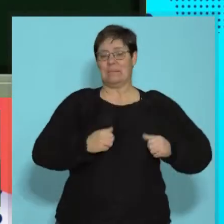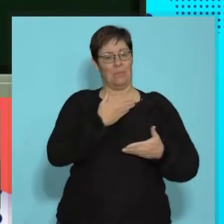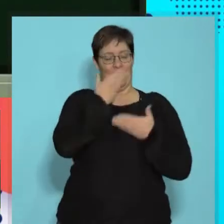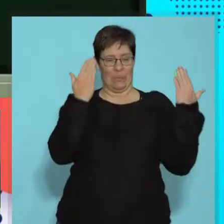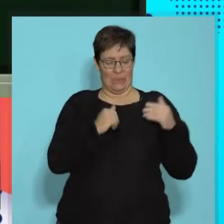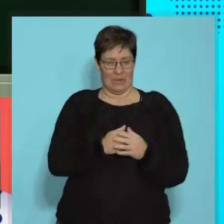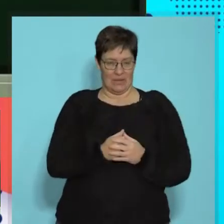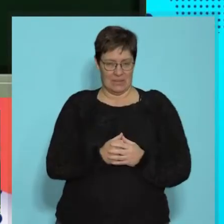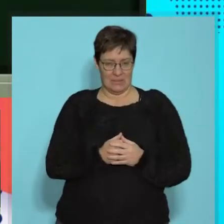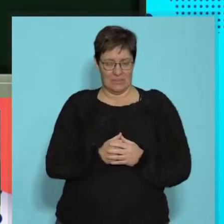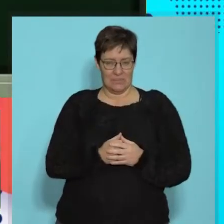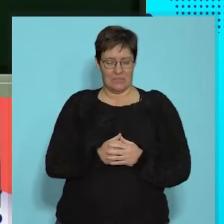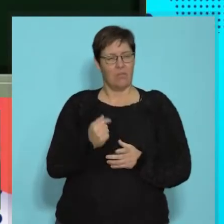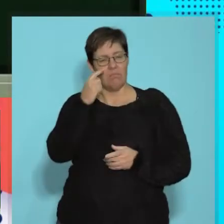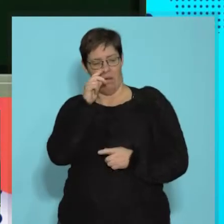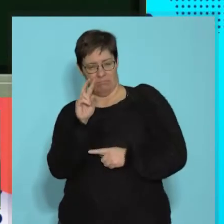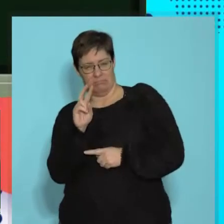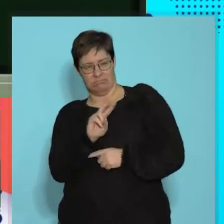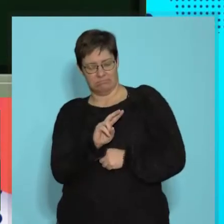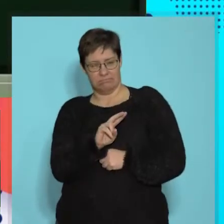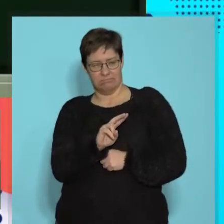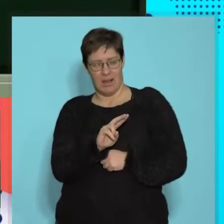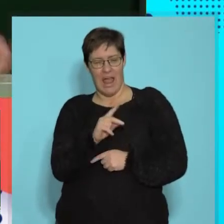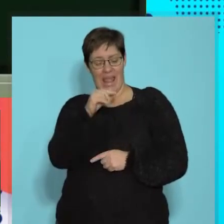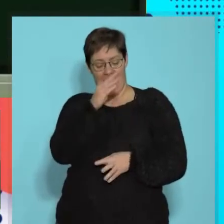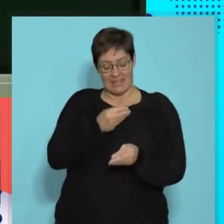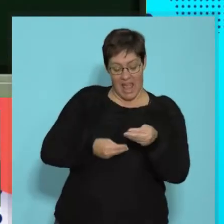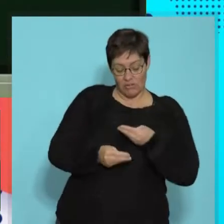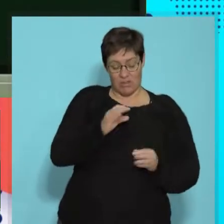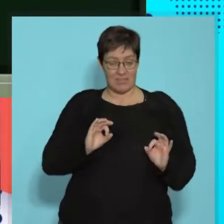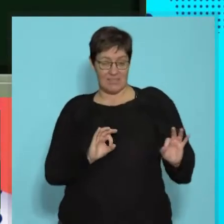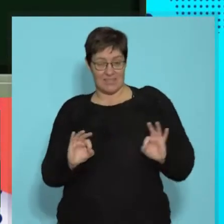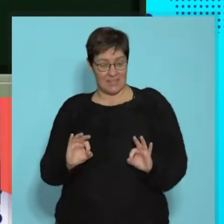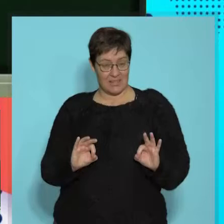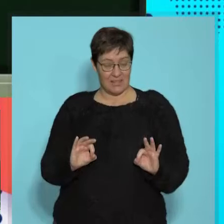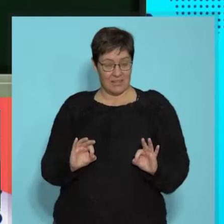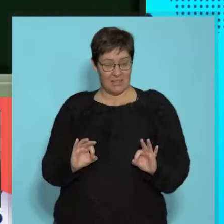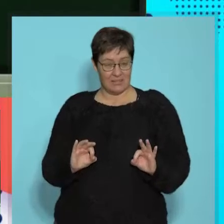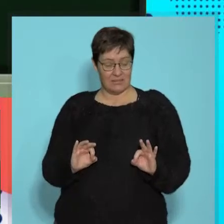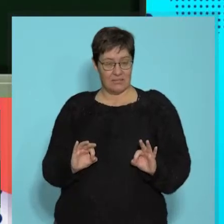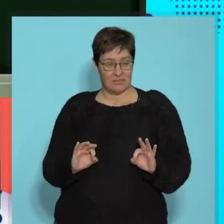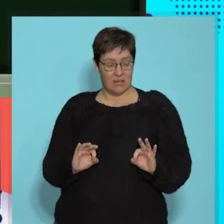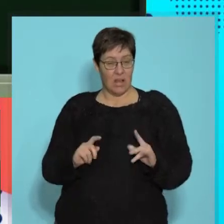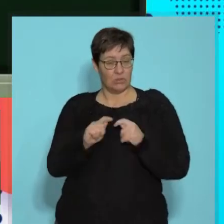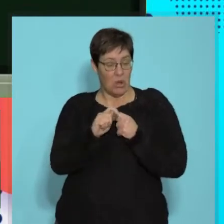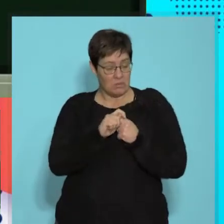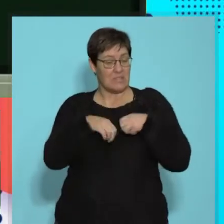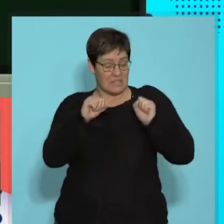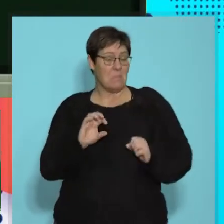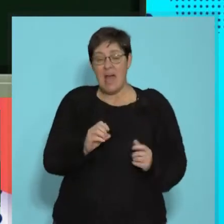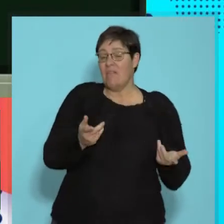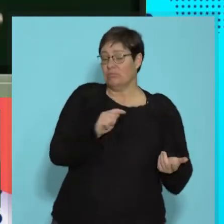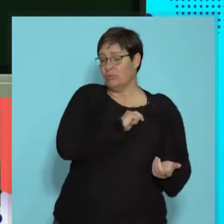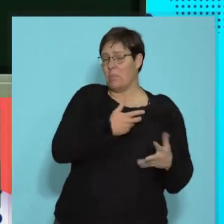think about that, when we look at an efficient gaseous exchange, it doesn't have, all right, a transport system, but they're